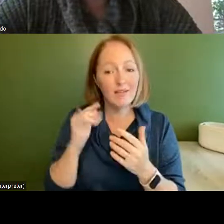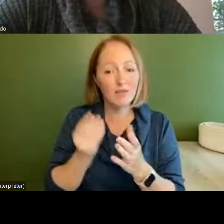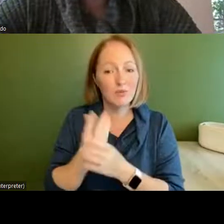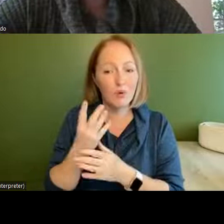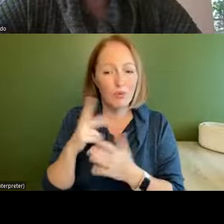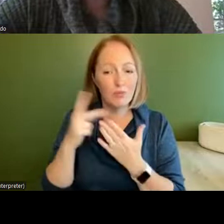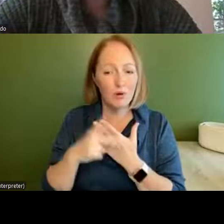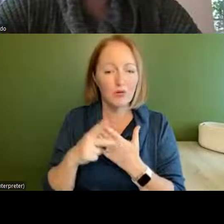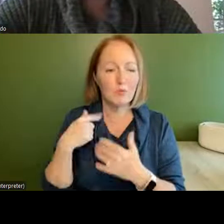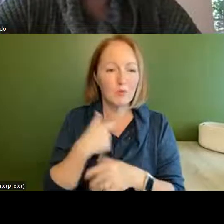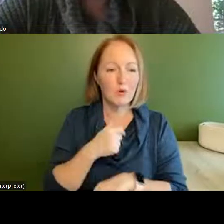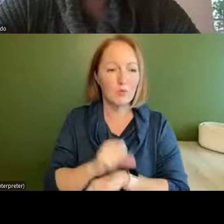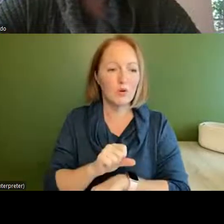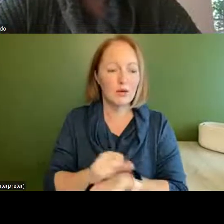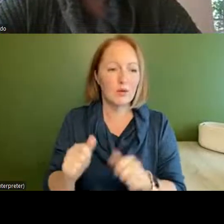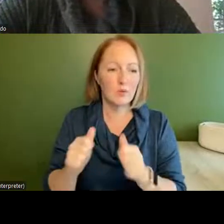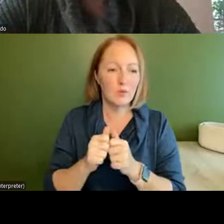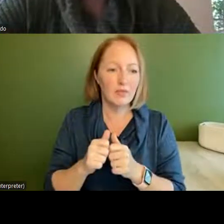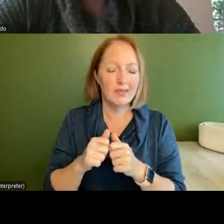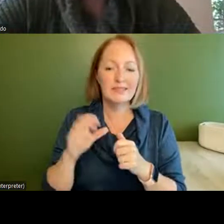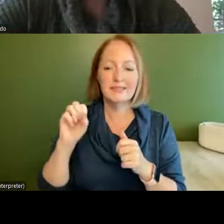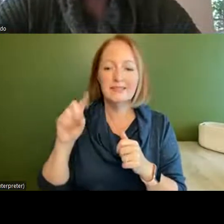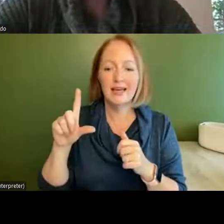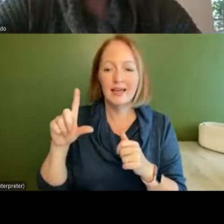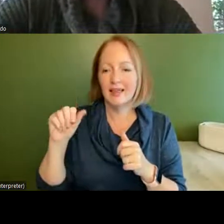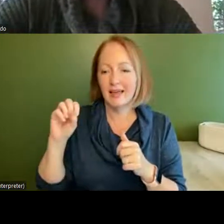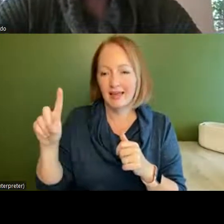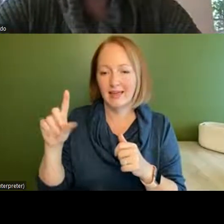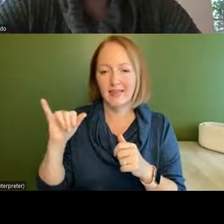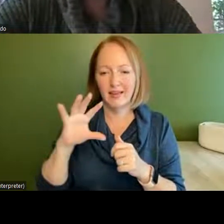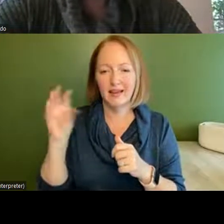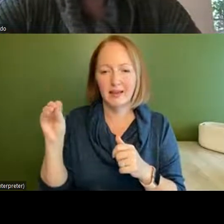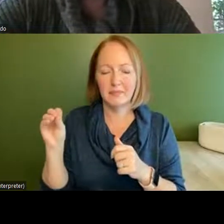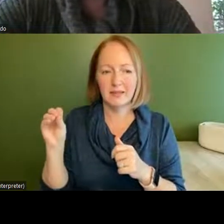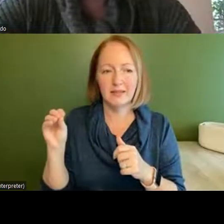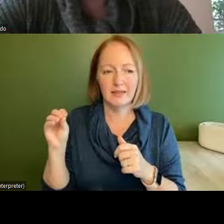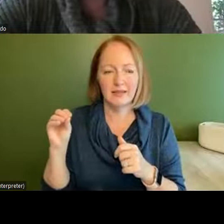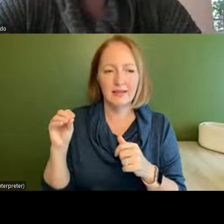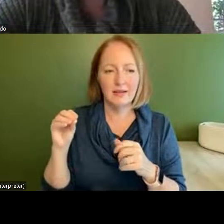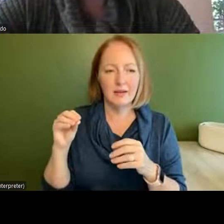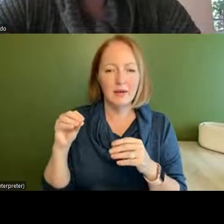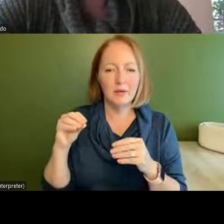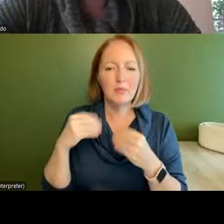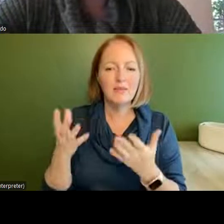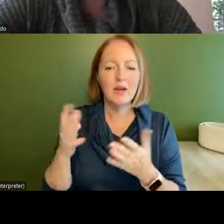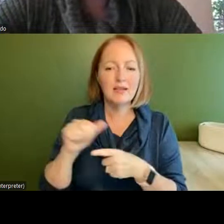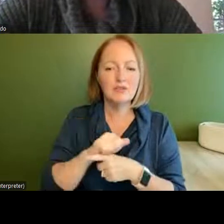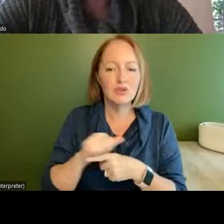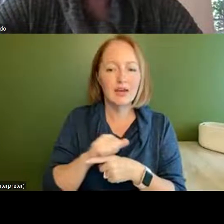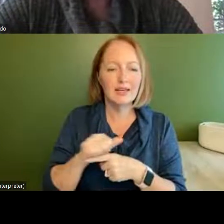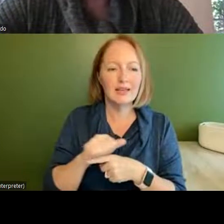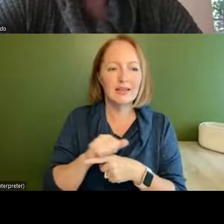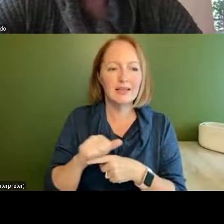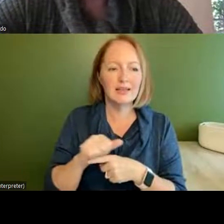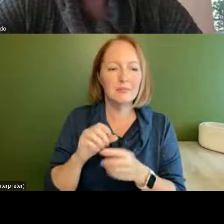we're working with CELED, which is a company that provides training, but they do it kind of